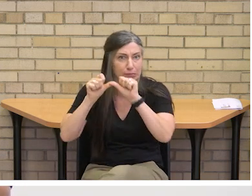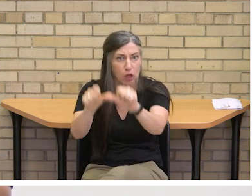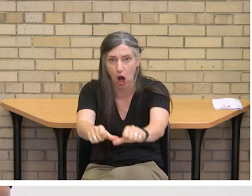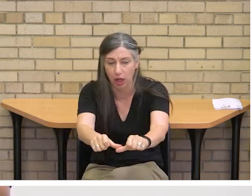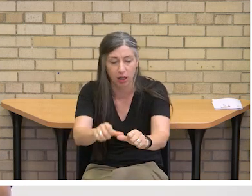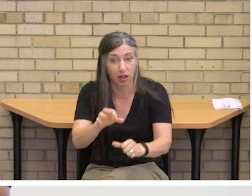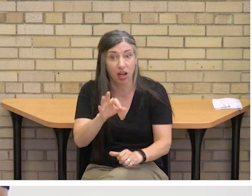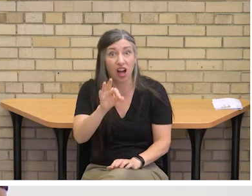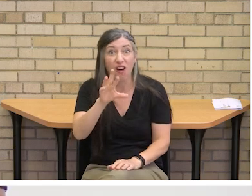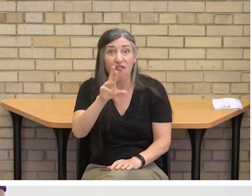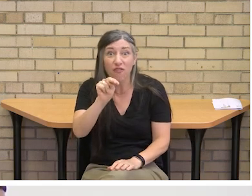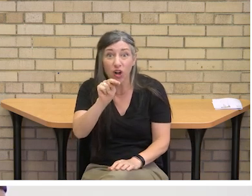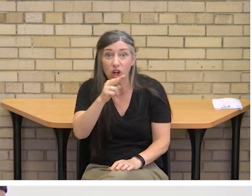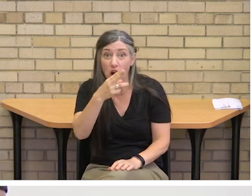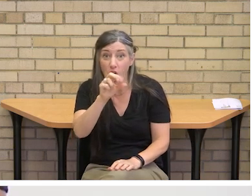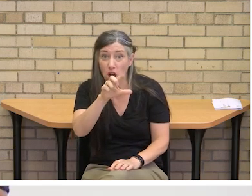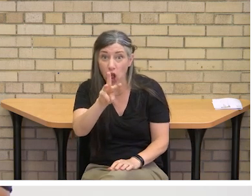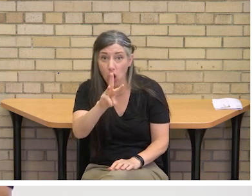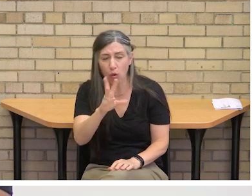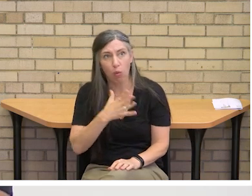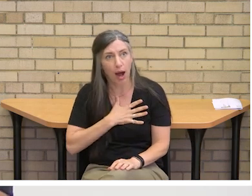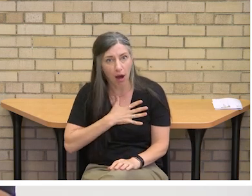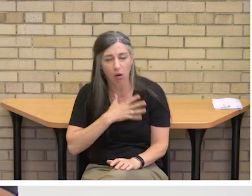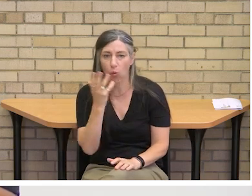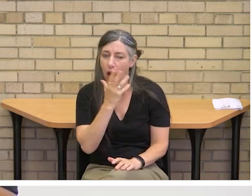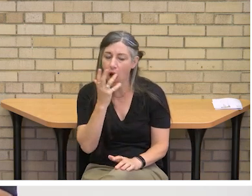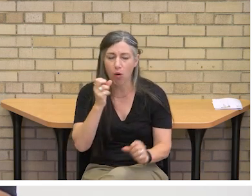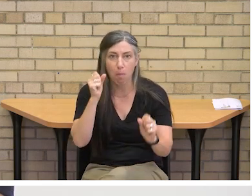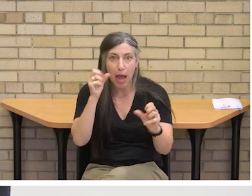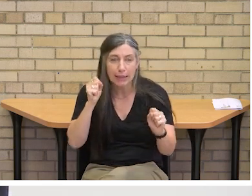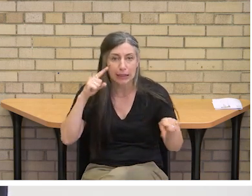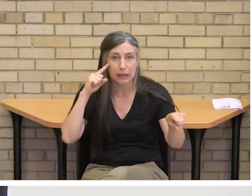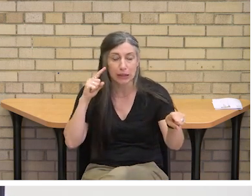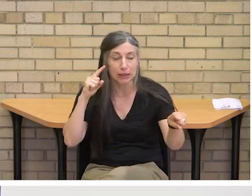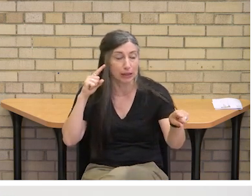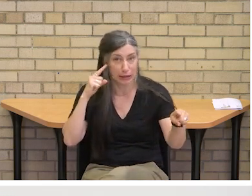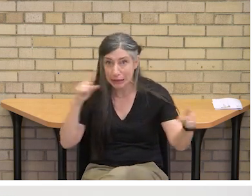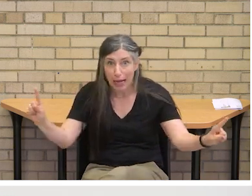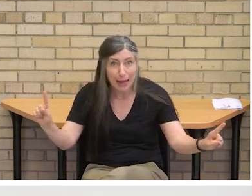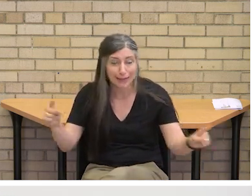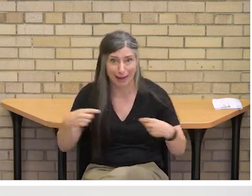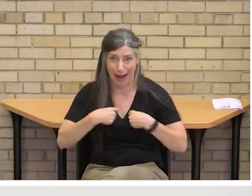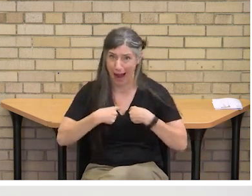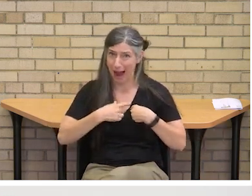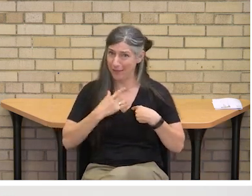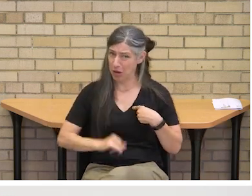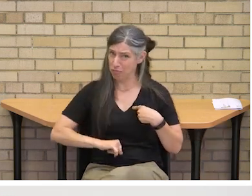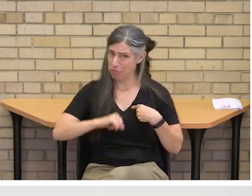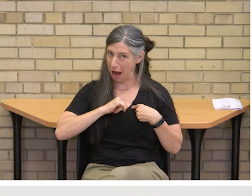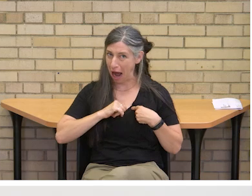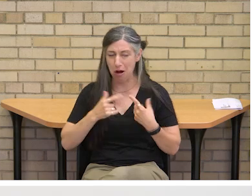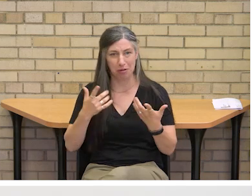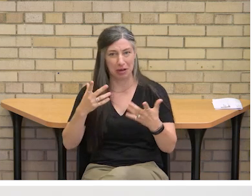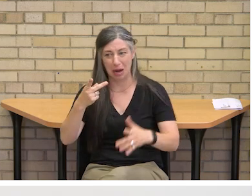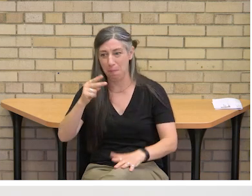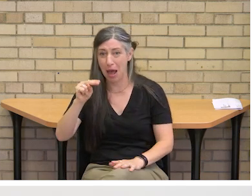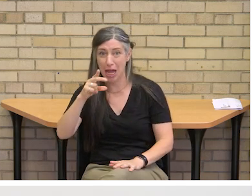Fern Hollow was an amazing project, and it was a great success. I'm proud of it. I know PennDOT's proud of it. I know the community's proud of it.